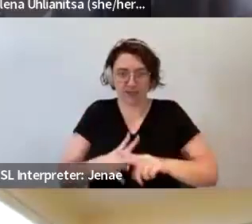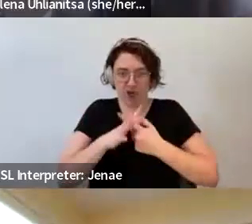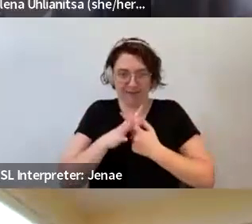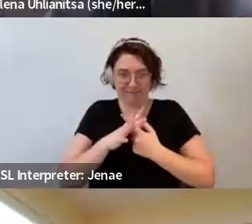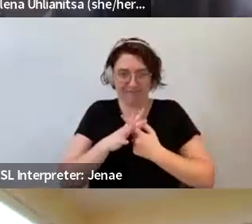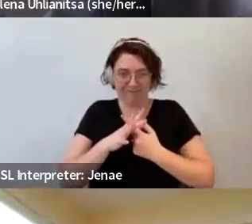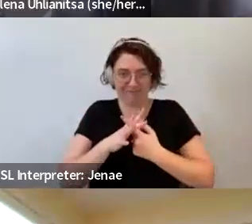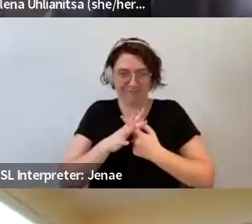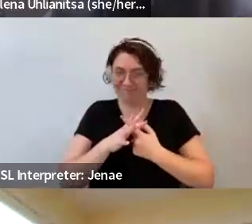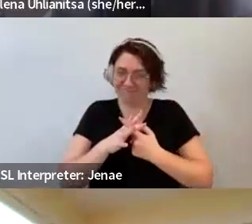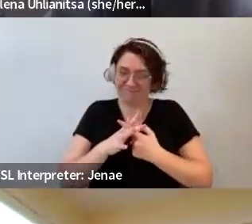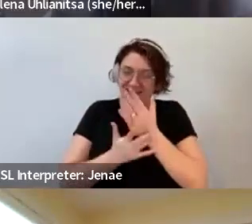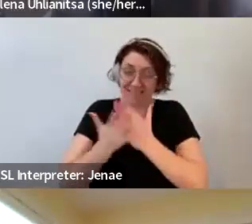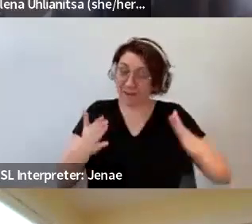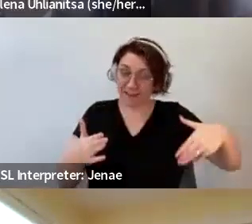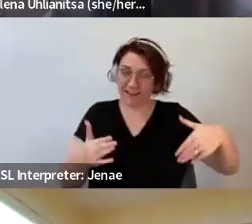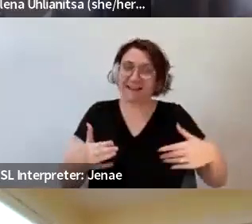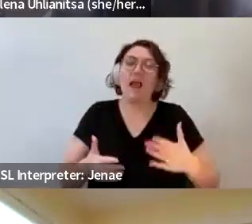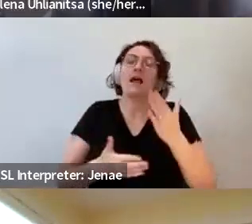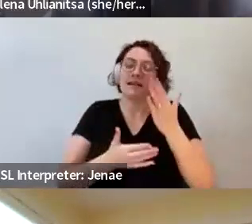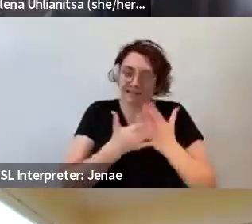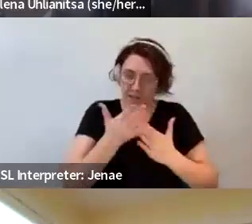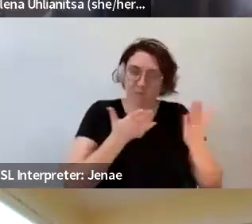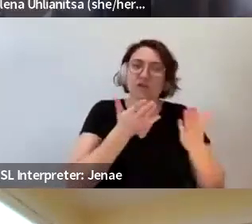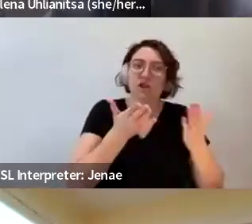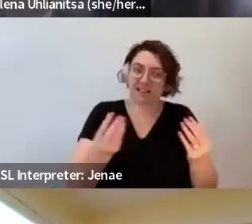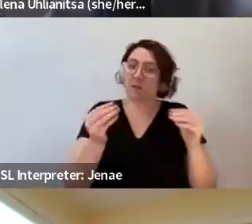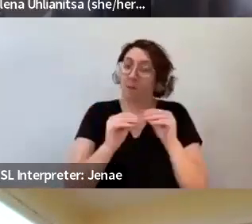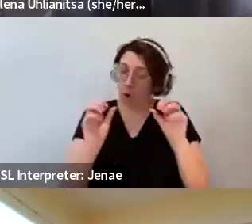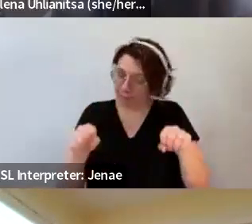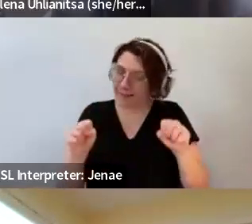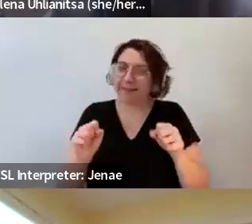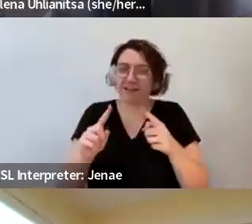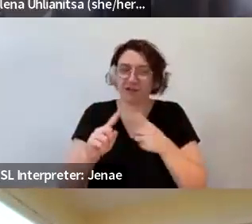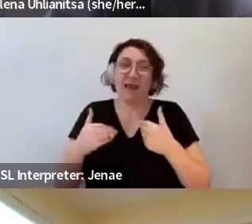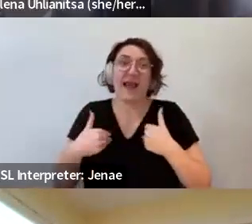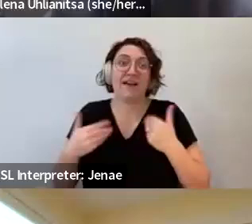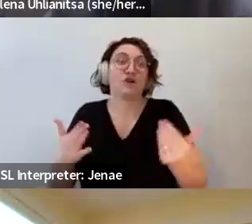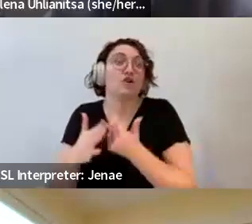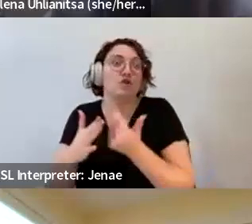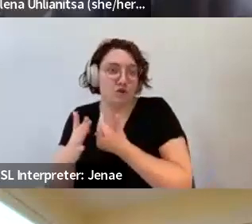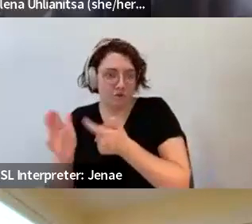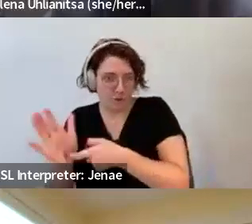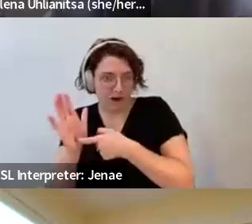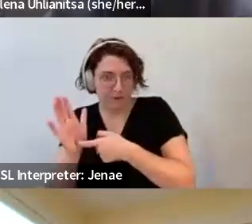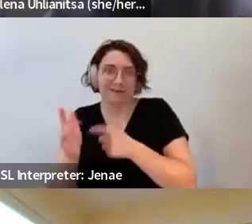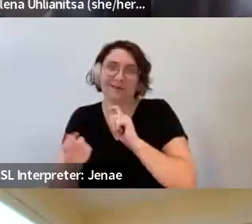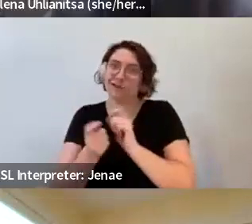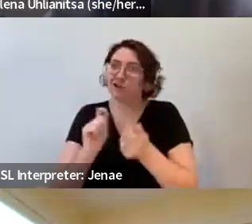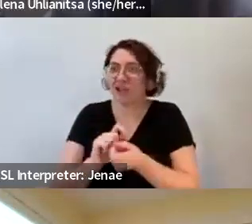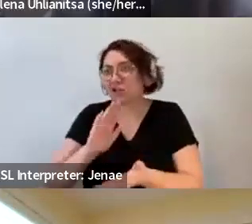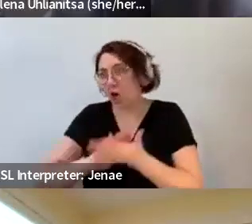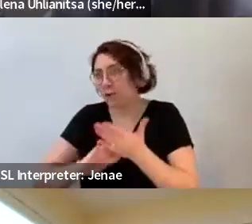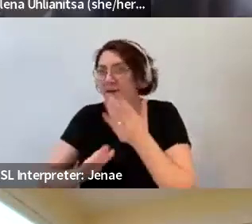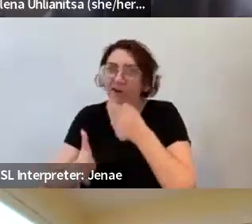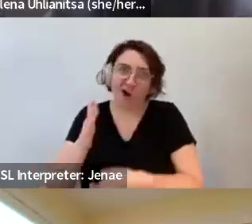some services are much more likely than others to have new requirements coming in, which could change your operating costs and other things that you need to be doing. It may